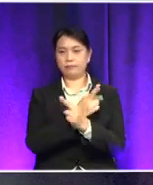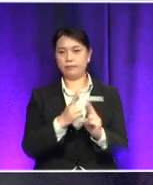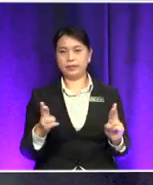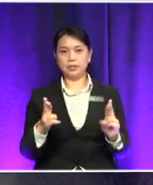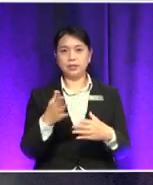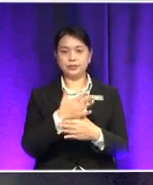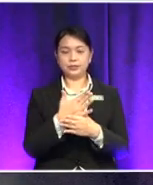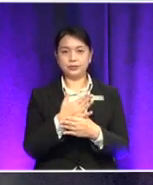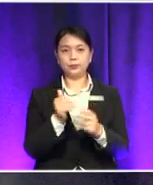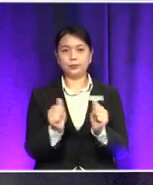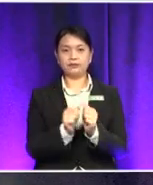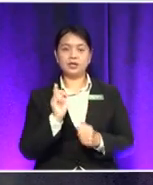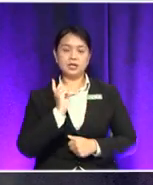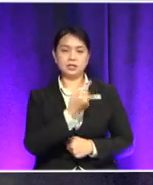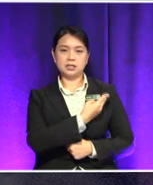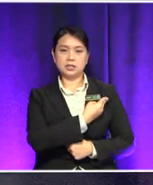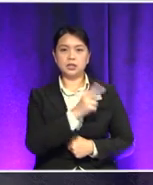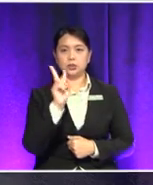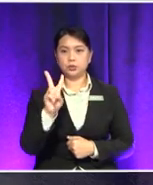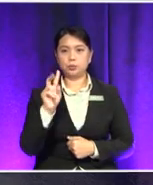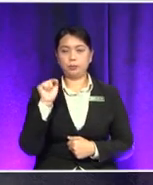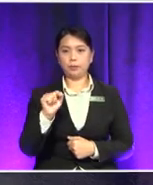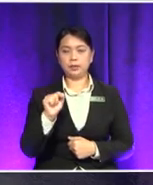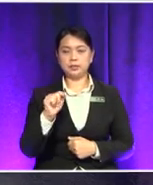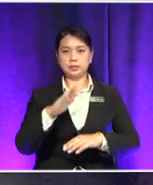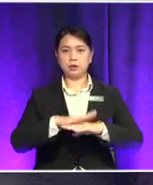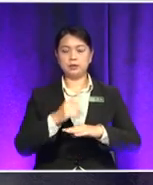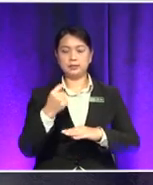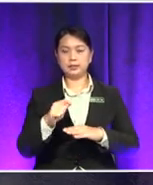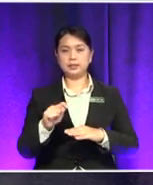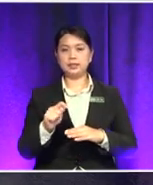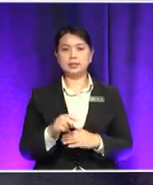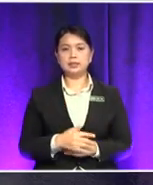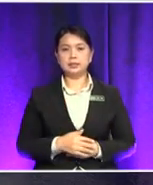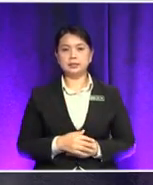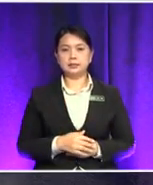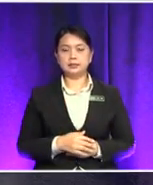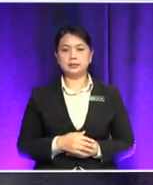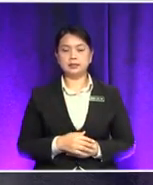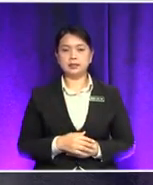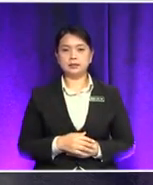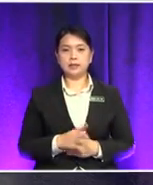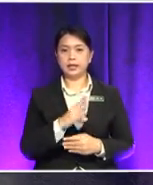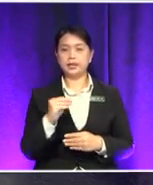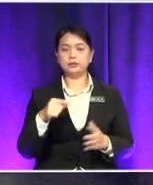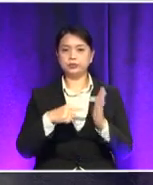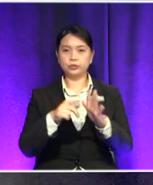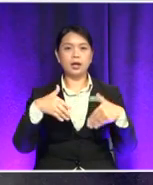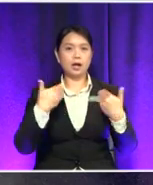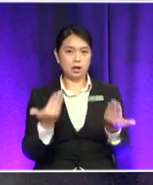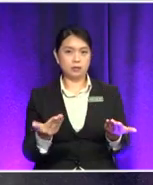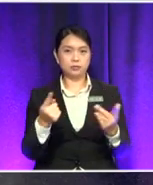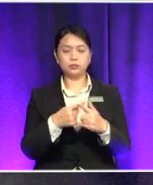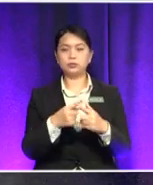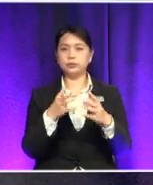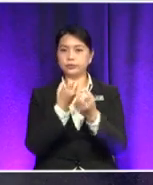us 2 points about the issues and some of them giving solution on how to solve the problem,